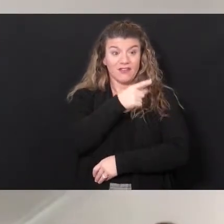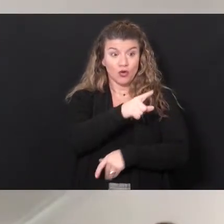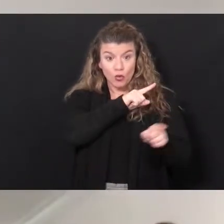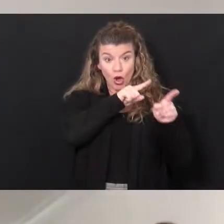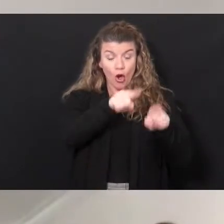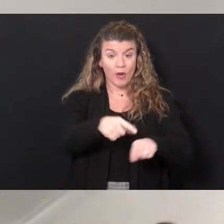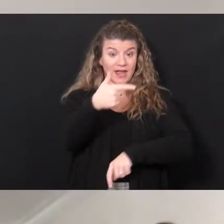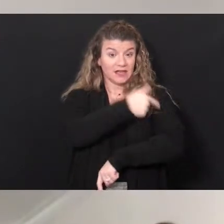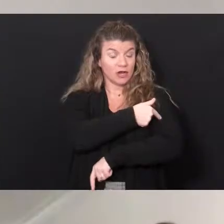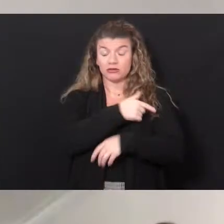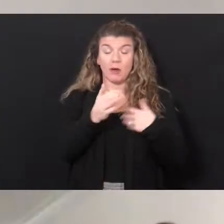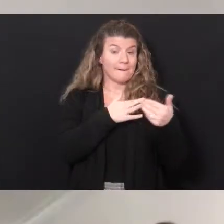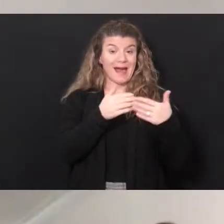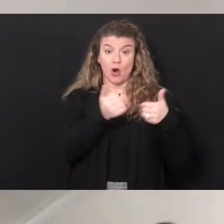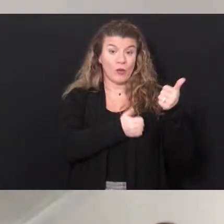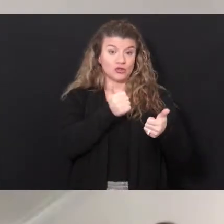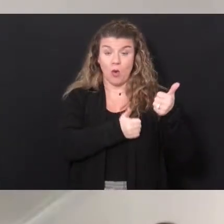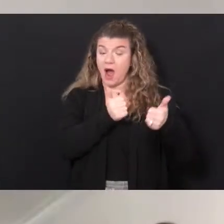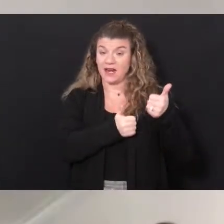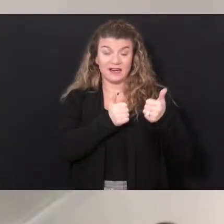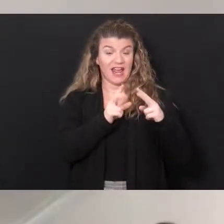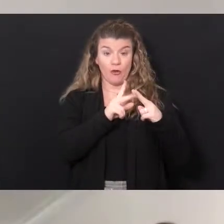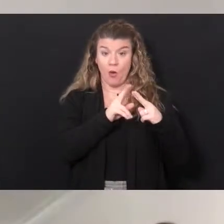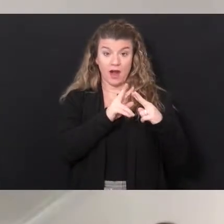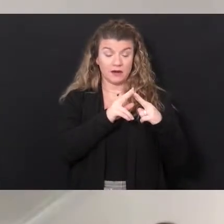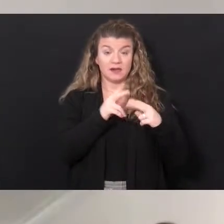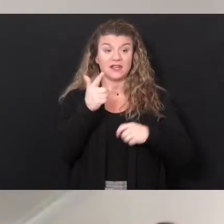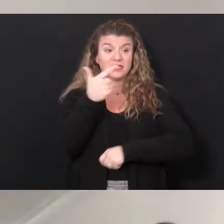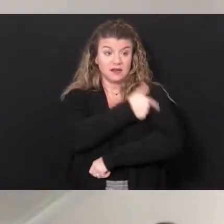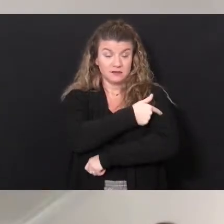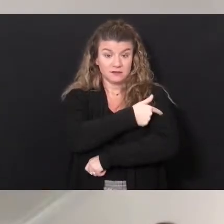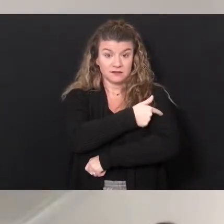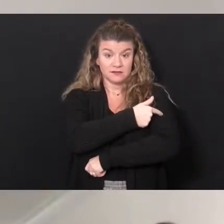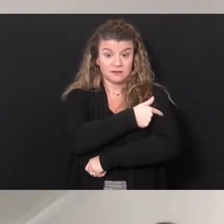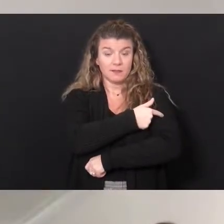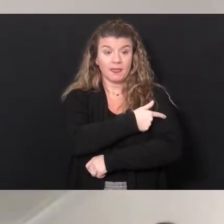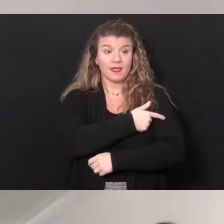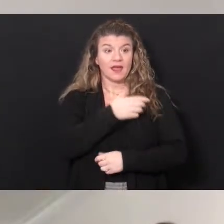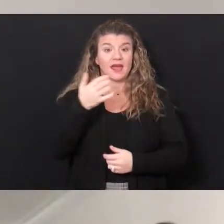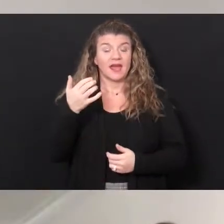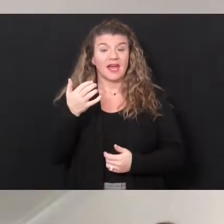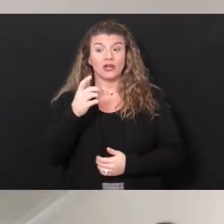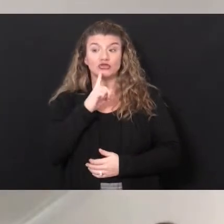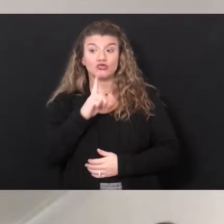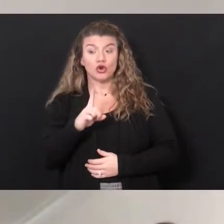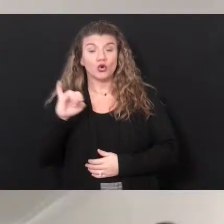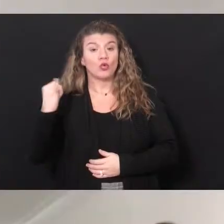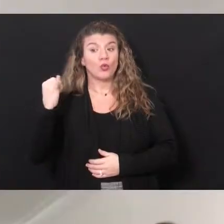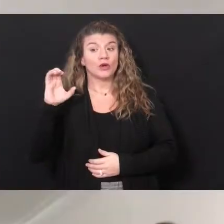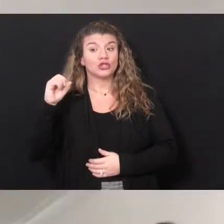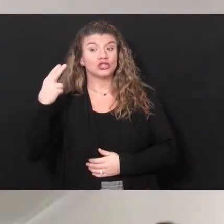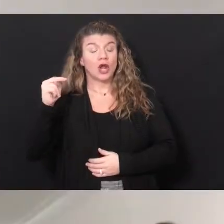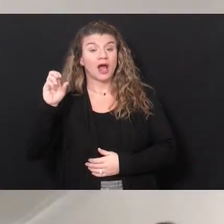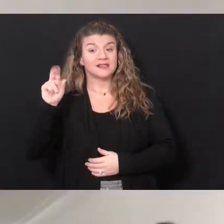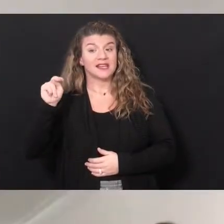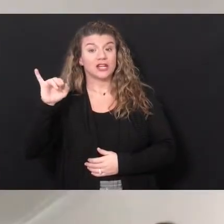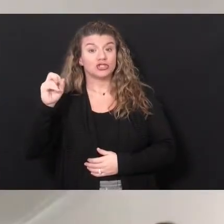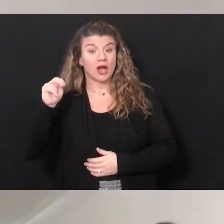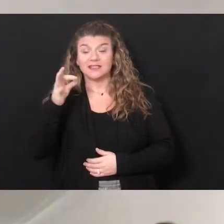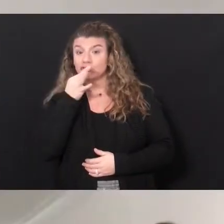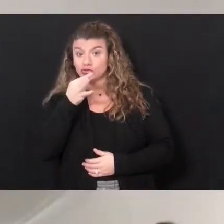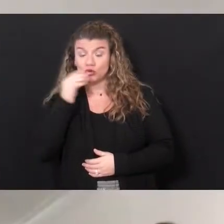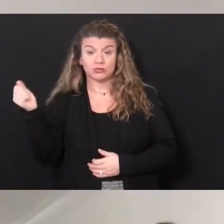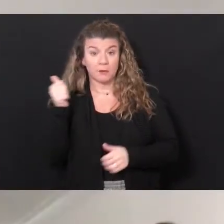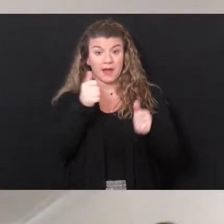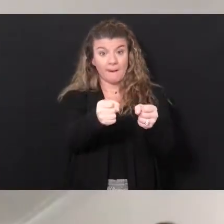whether it's the Moderna vaccine, the Pfizer vaccine, or it looks like it will also be very much true with the Johnson & Johnson vaccine,